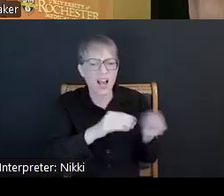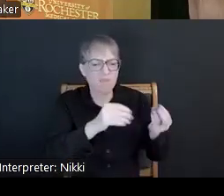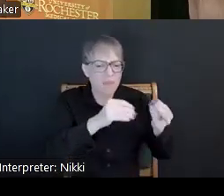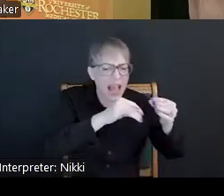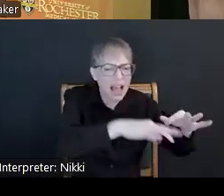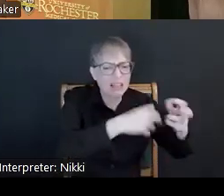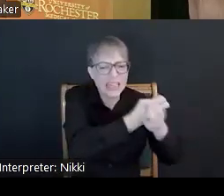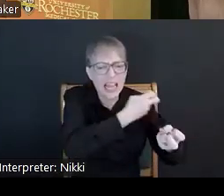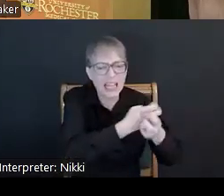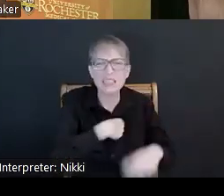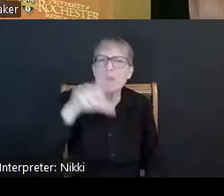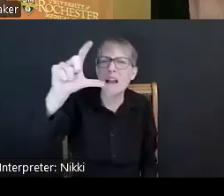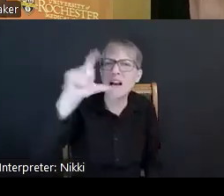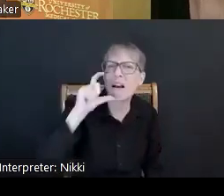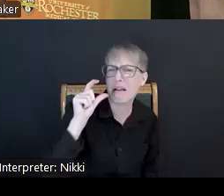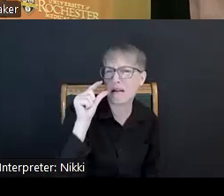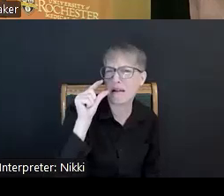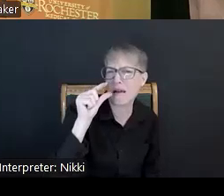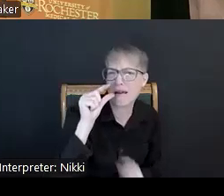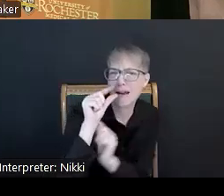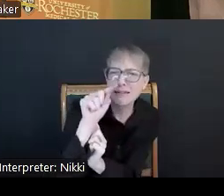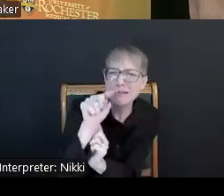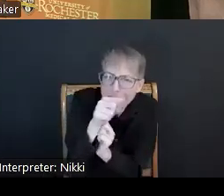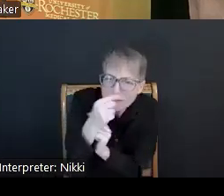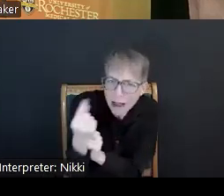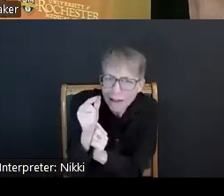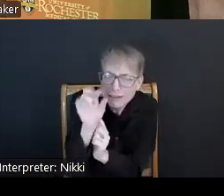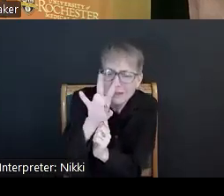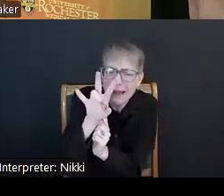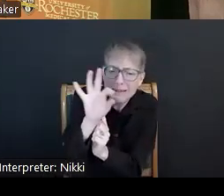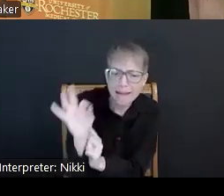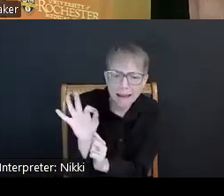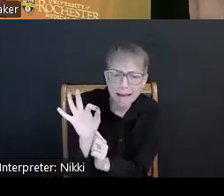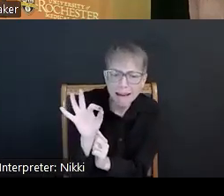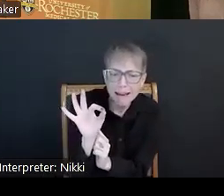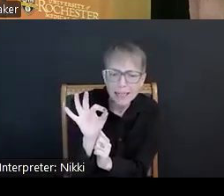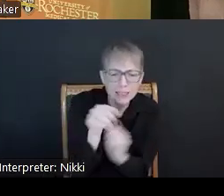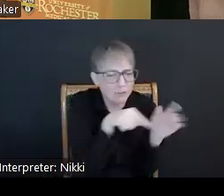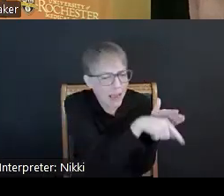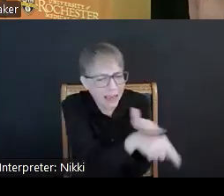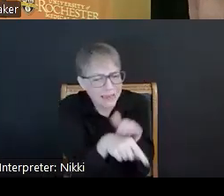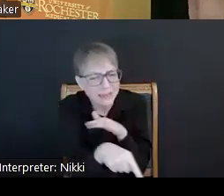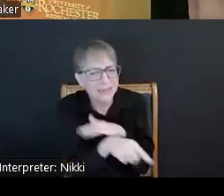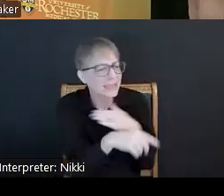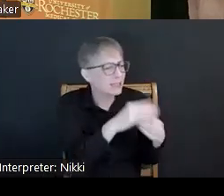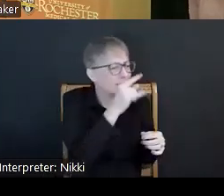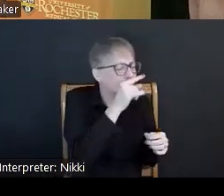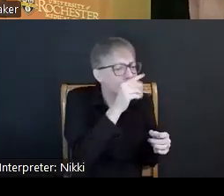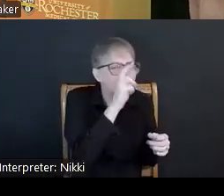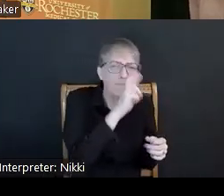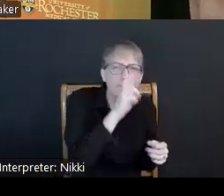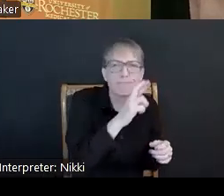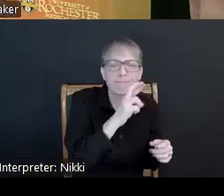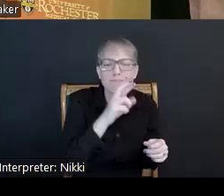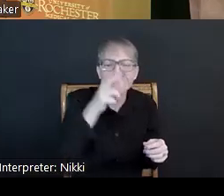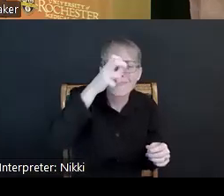little small can is $1.79. Trying to kill rats and roach. The powders that I have put out here, trying to kill them.